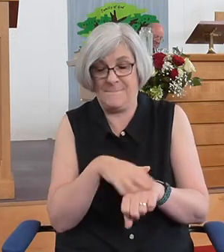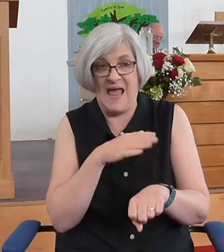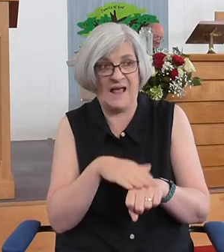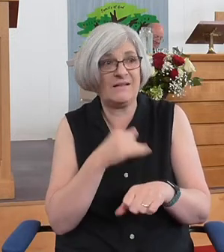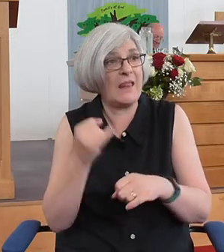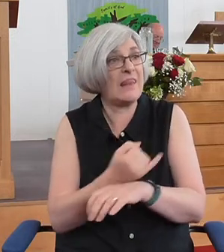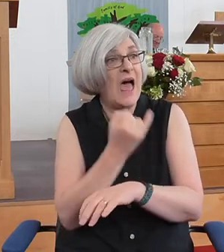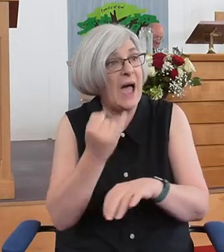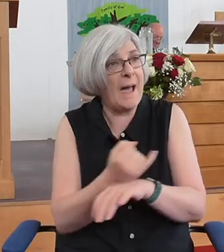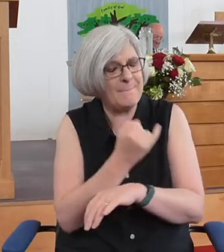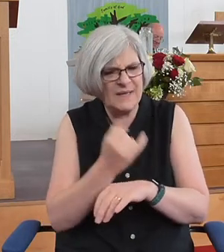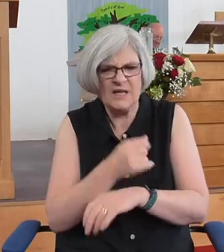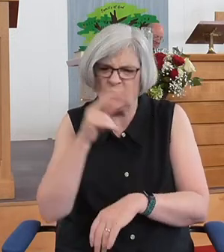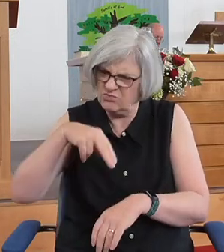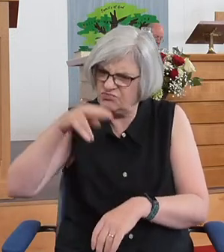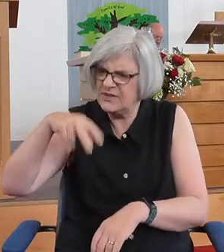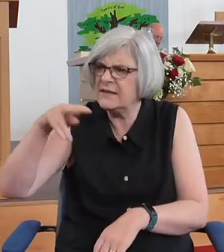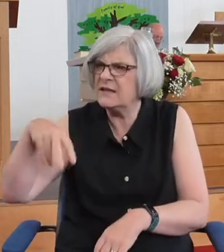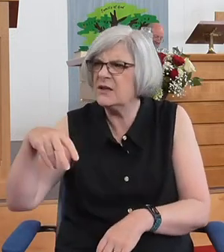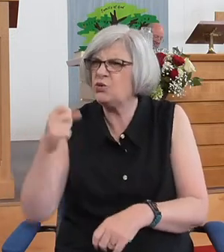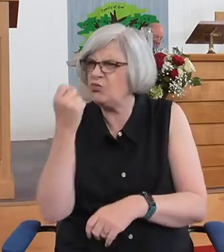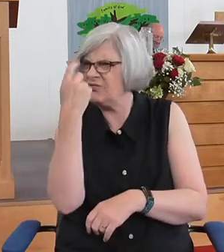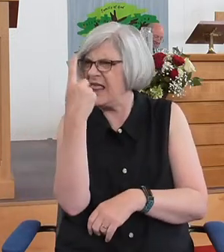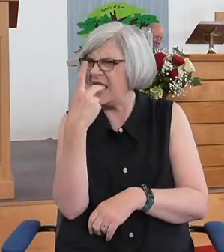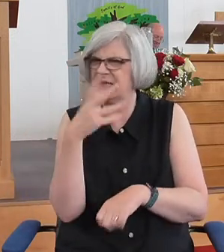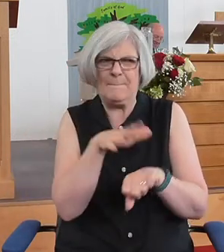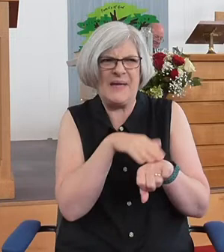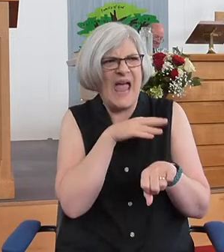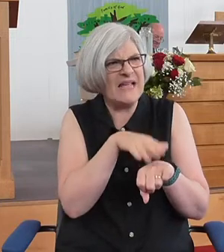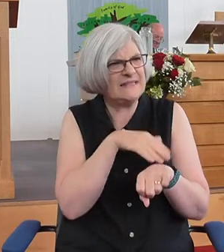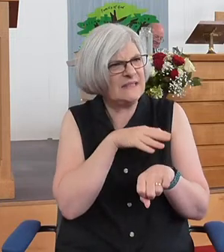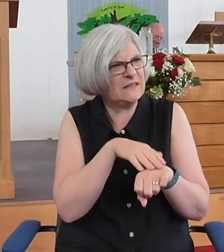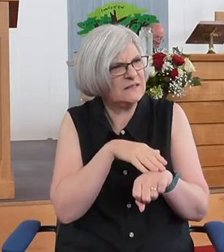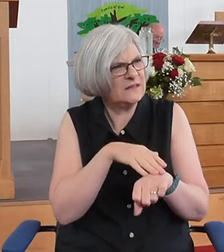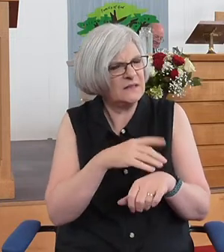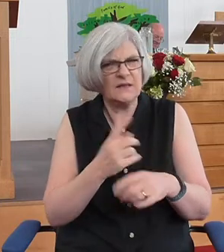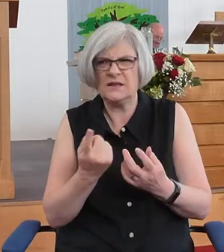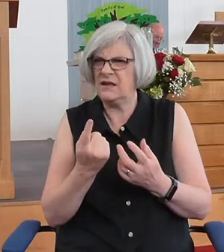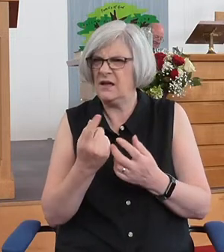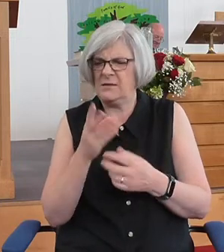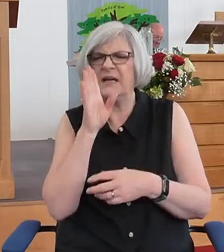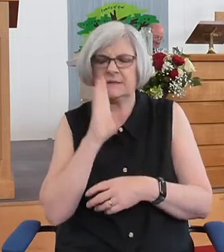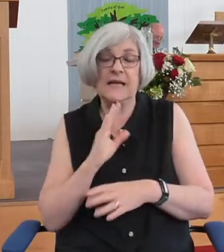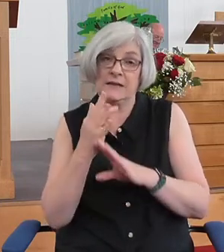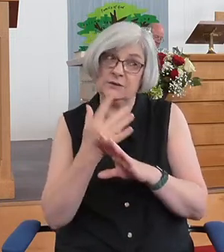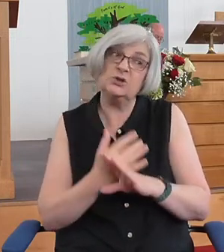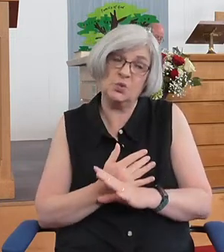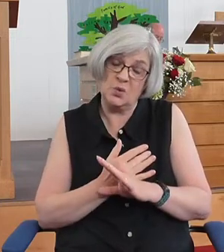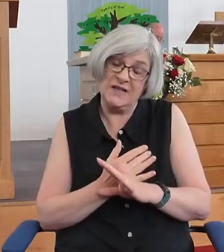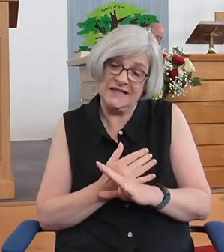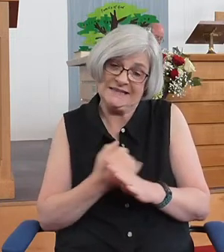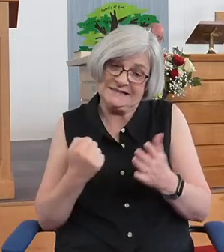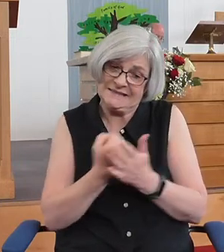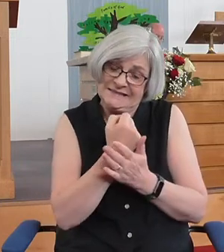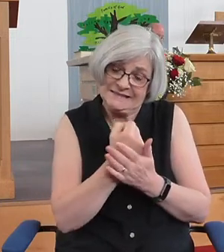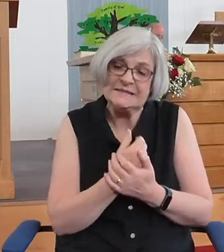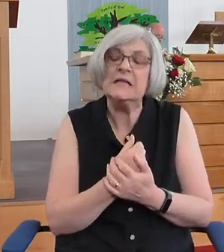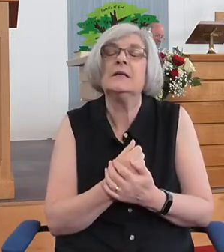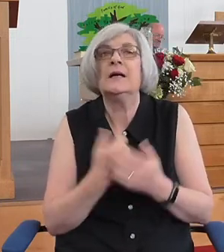piece of scripture and we don't realize it's a pet lamb. And it is also a sad tale, I'm afraid, again, another sad